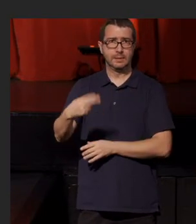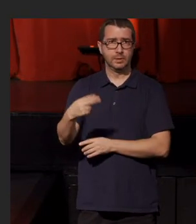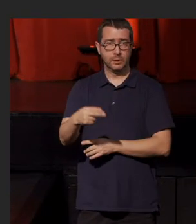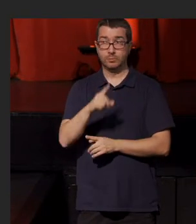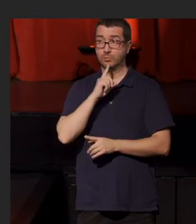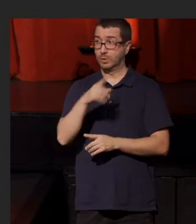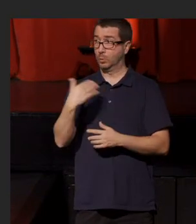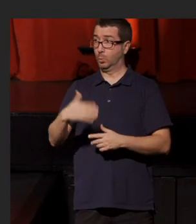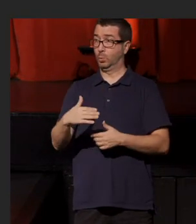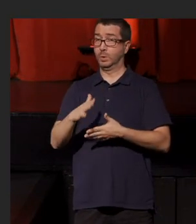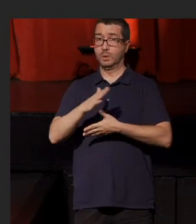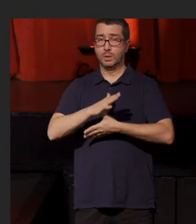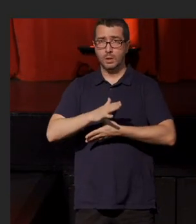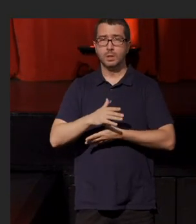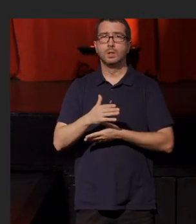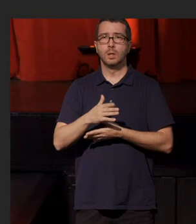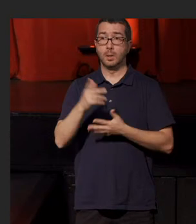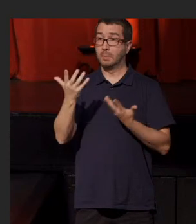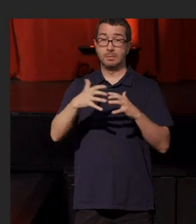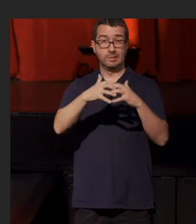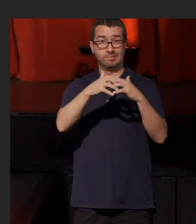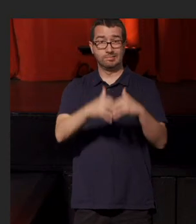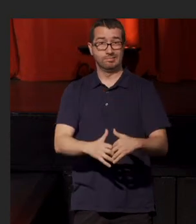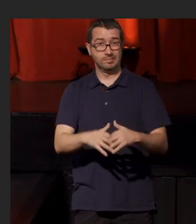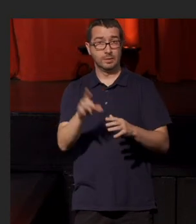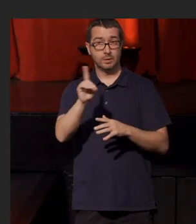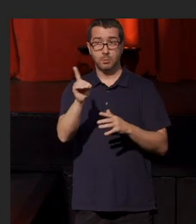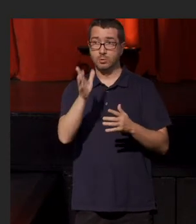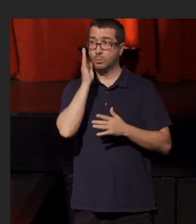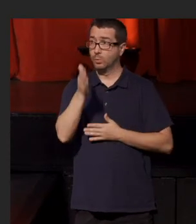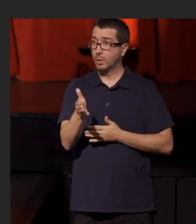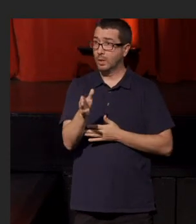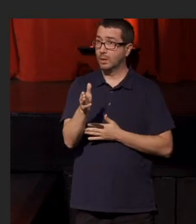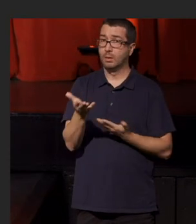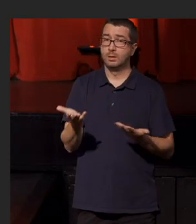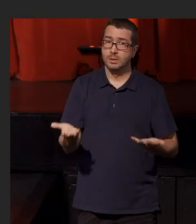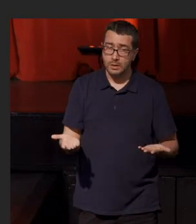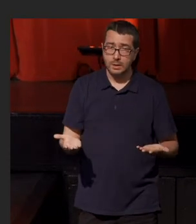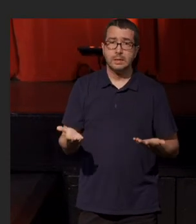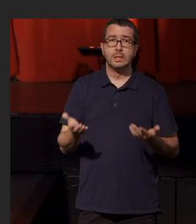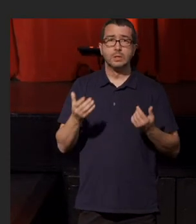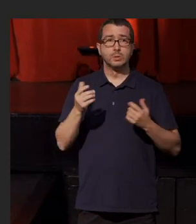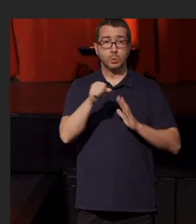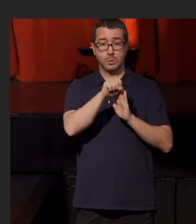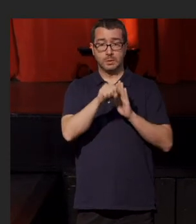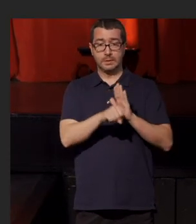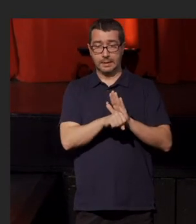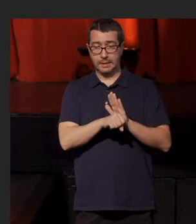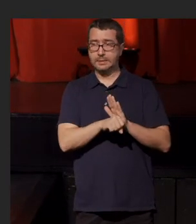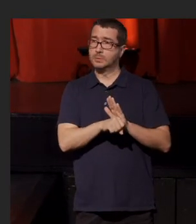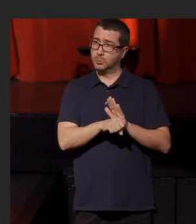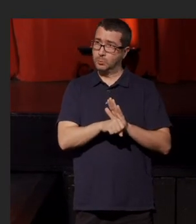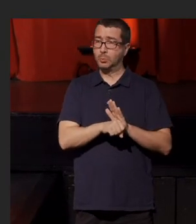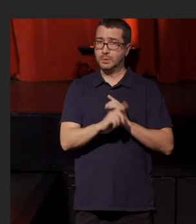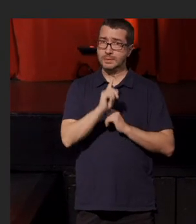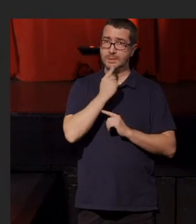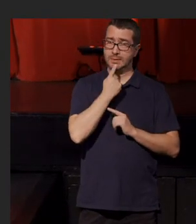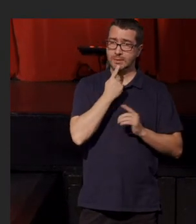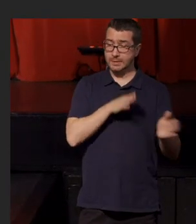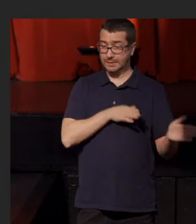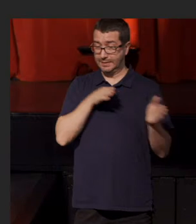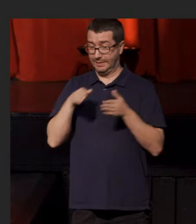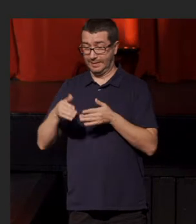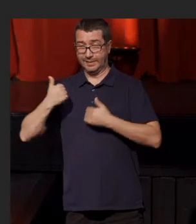say that it may be on the brink of collapse, in fact. So needless to say, the stakes are very high. And for us in Canada, given